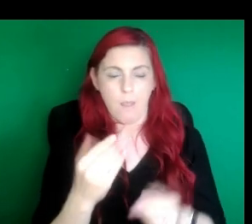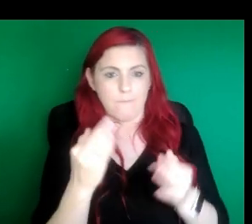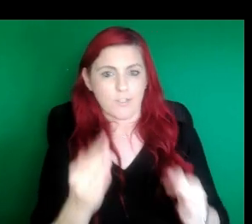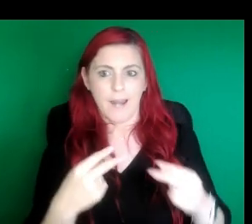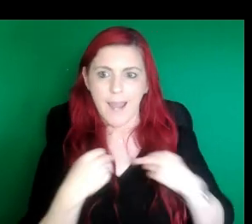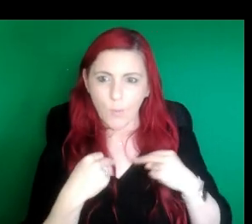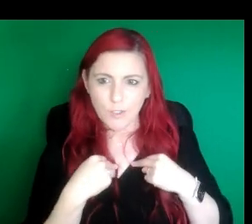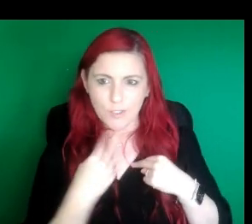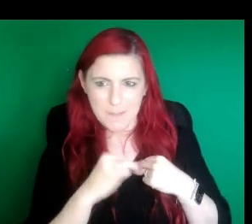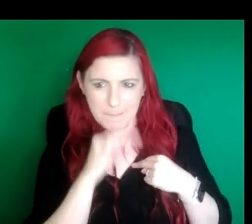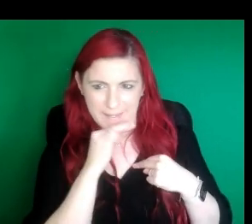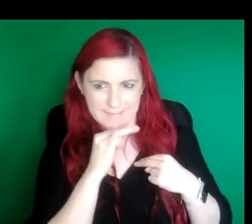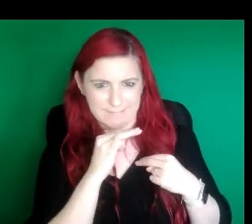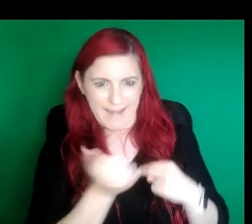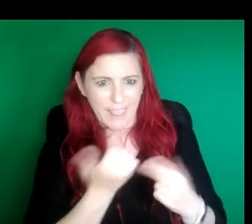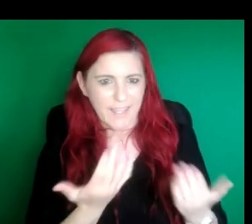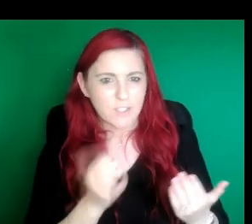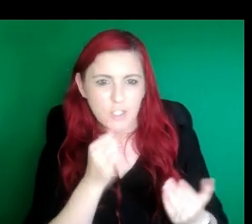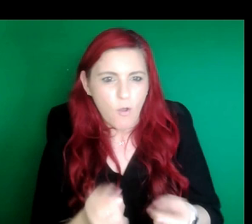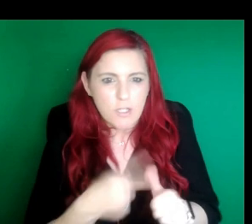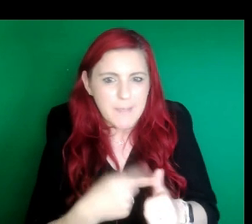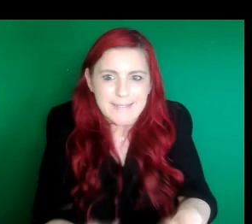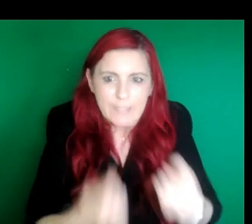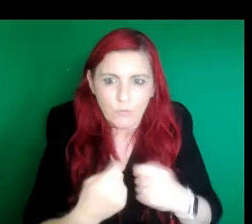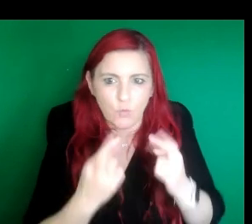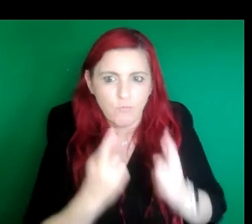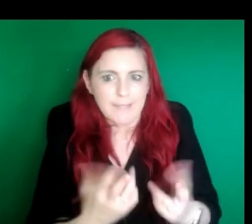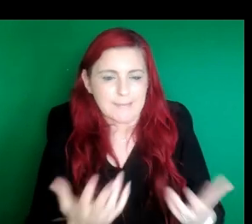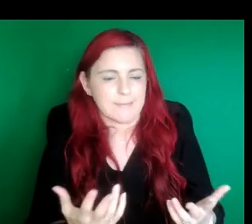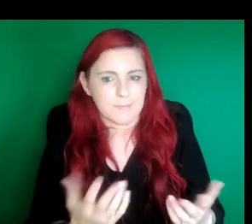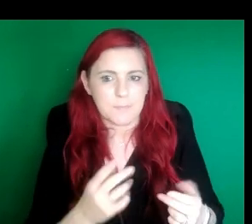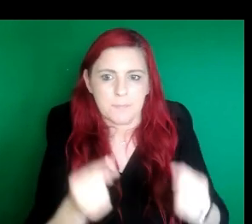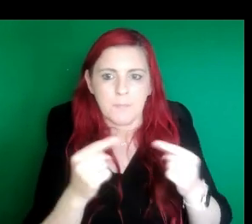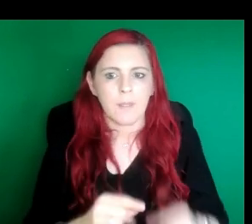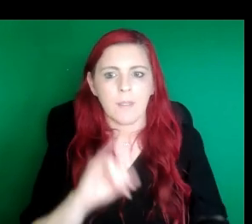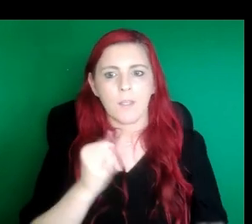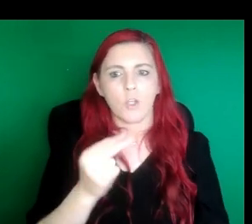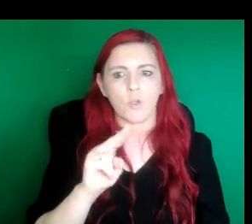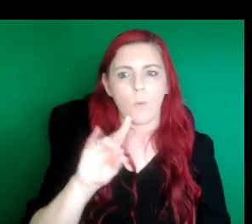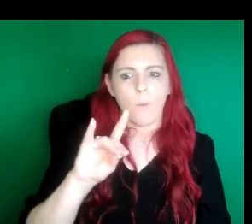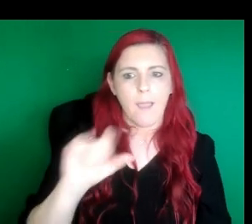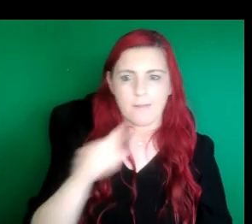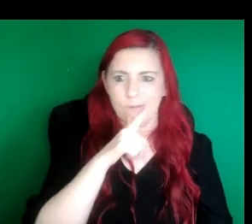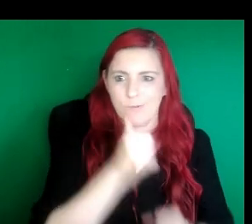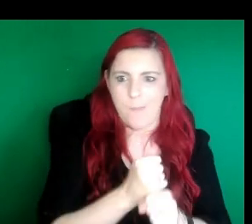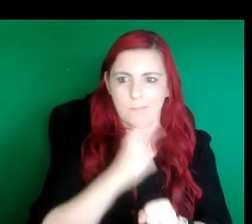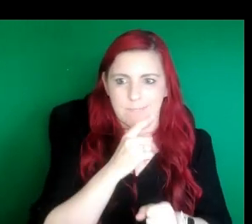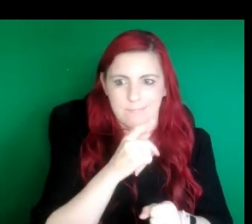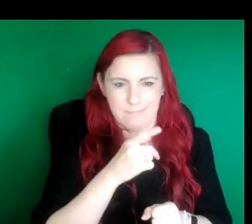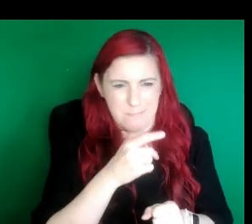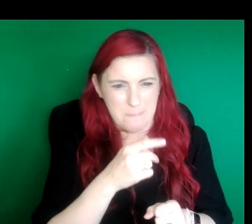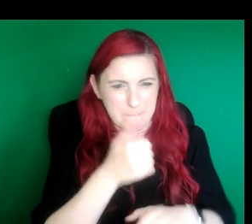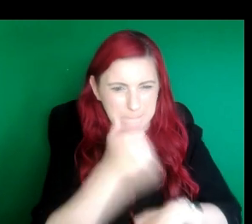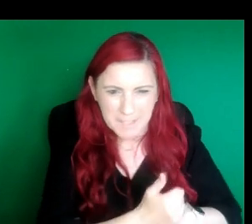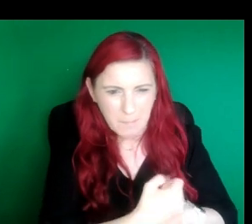And calling it an official language doesn't really do anything. And you had then talked about, you know, the Sign Language Act had minimal effects. It didn't